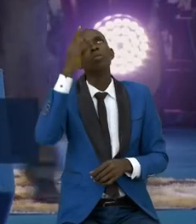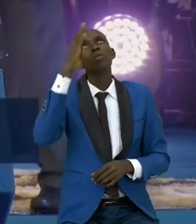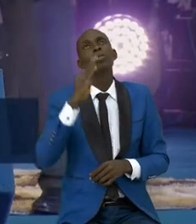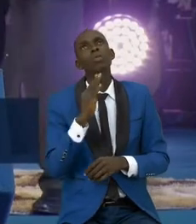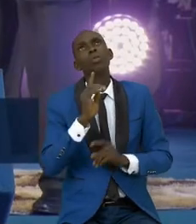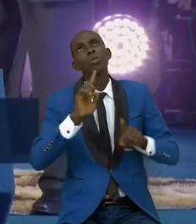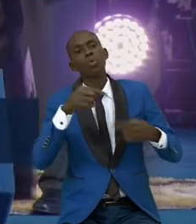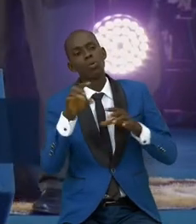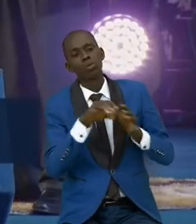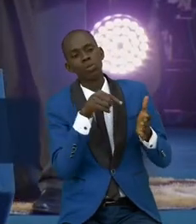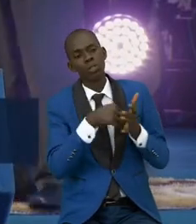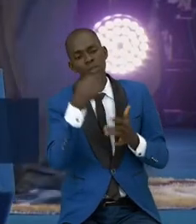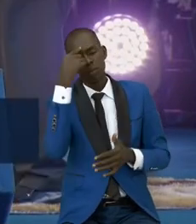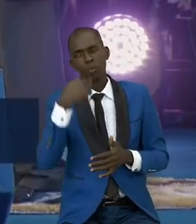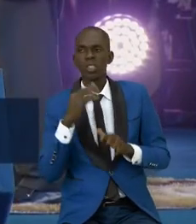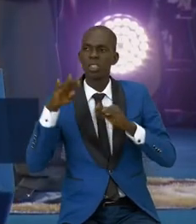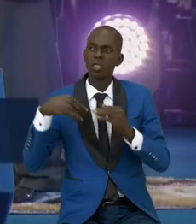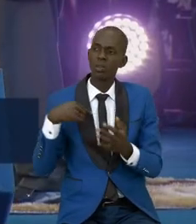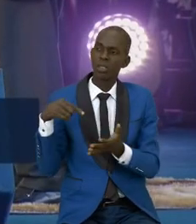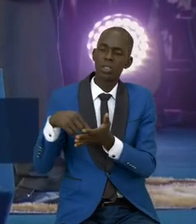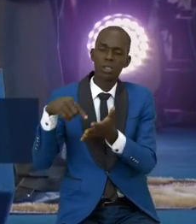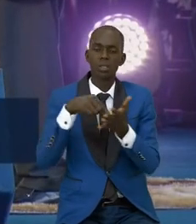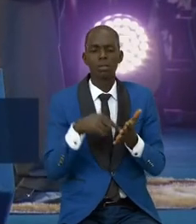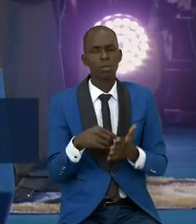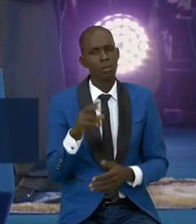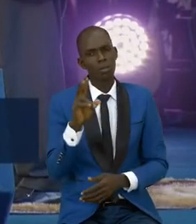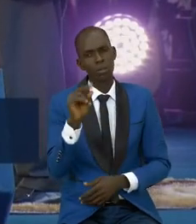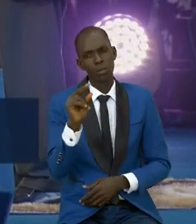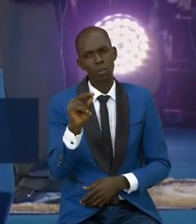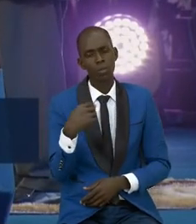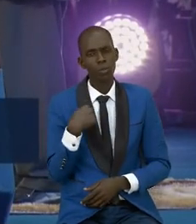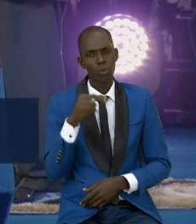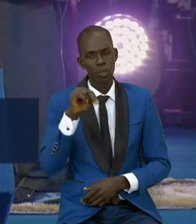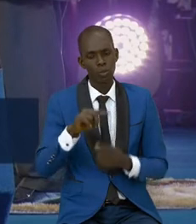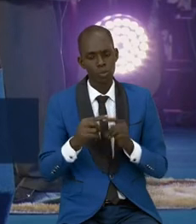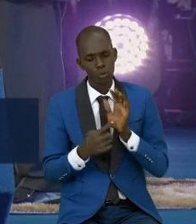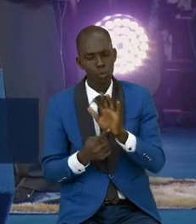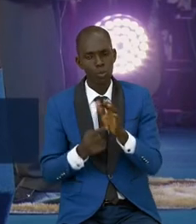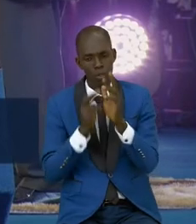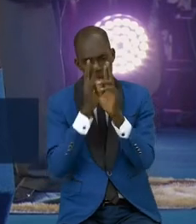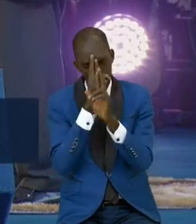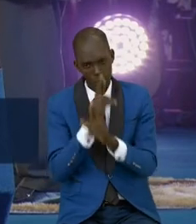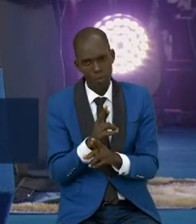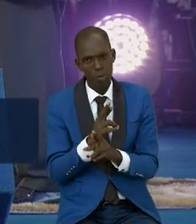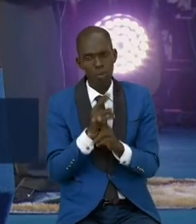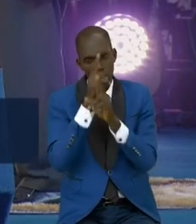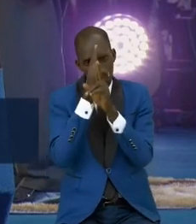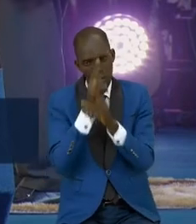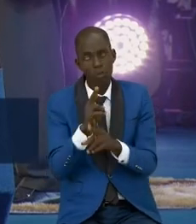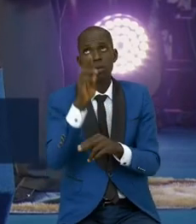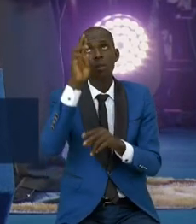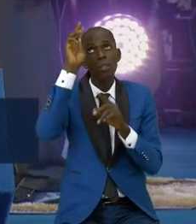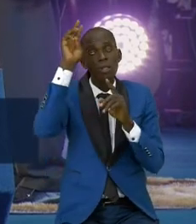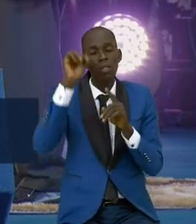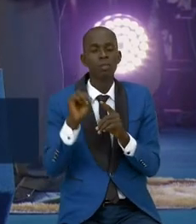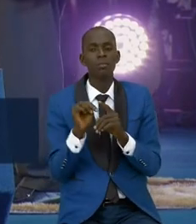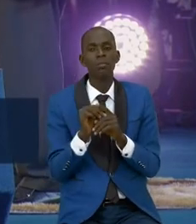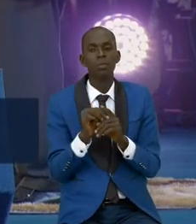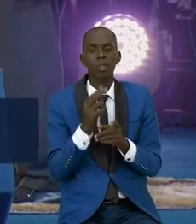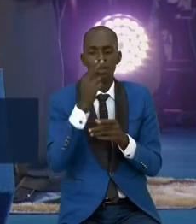this for me. Give me this. Give me that. We need to show respect. We need to honor him. Hallowed